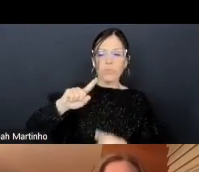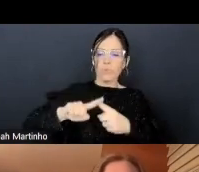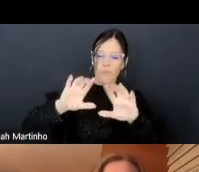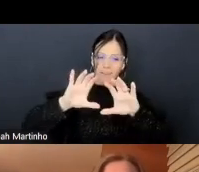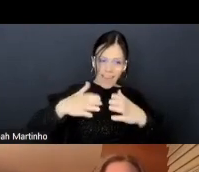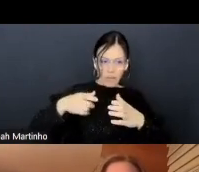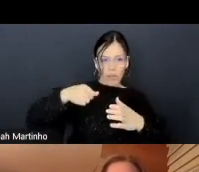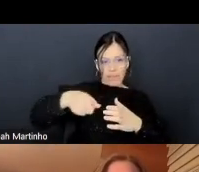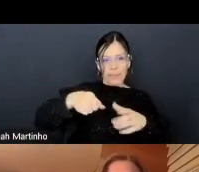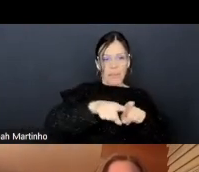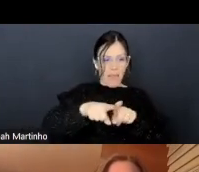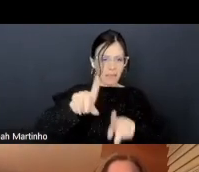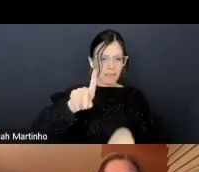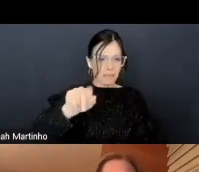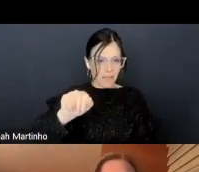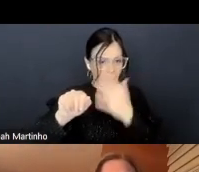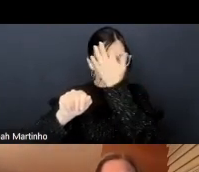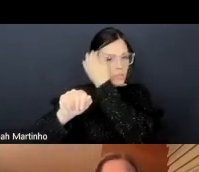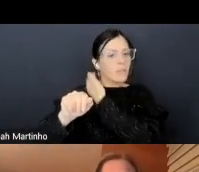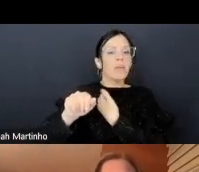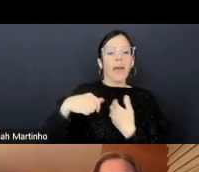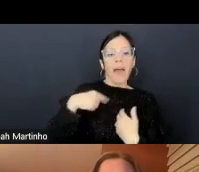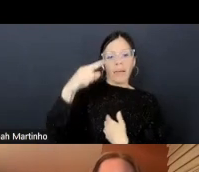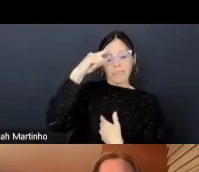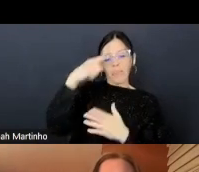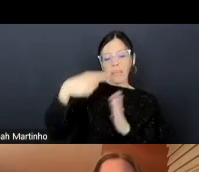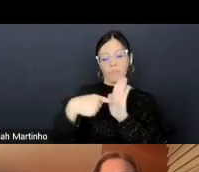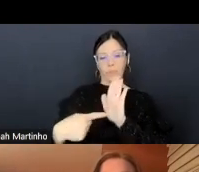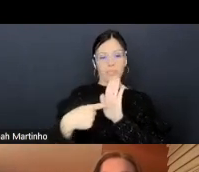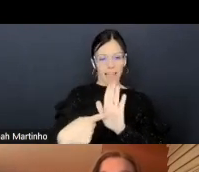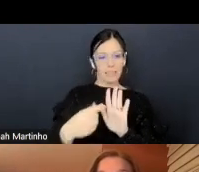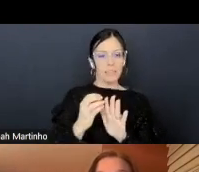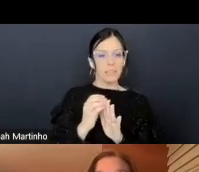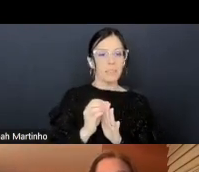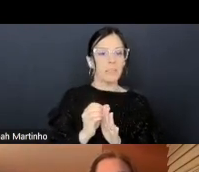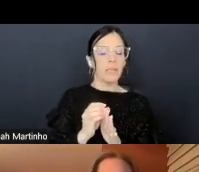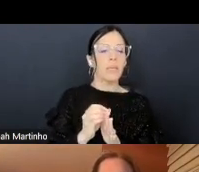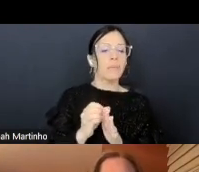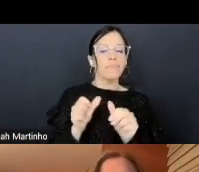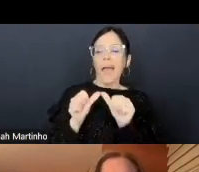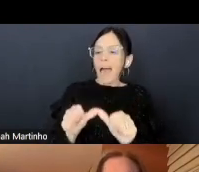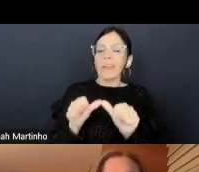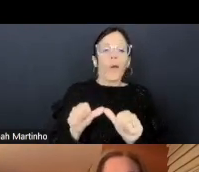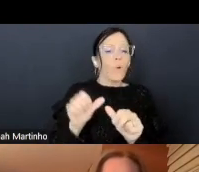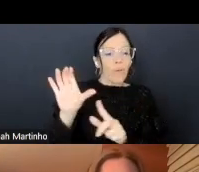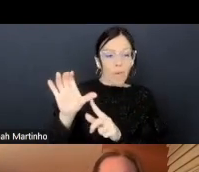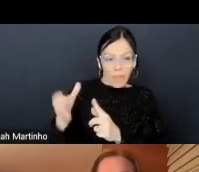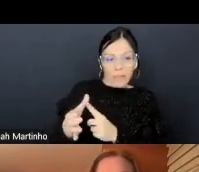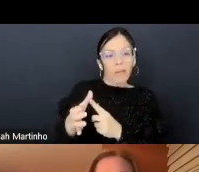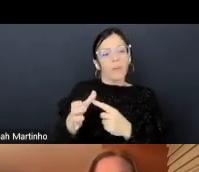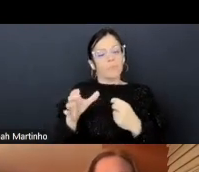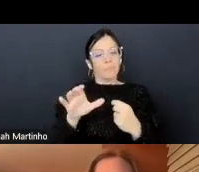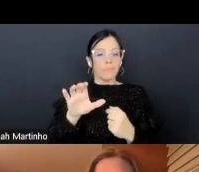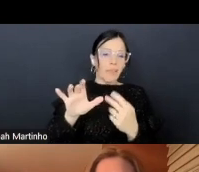disabled i think it represents um ongoing cultural ambivalences